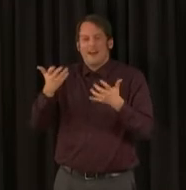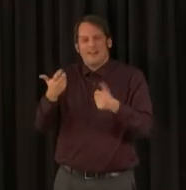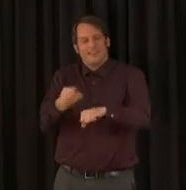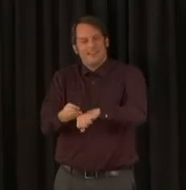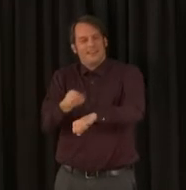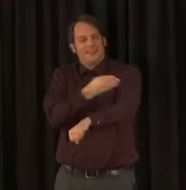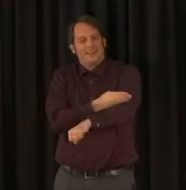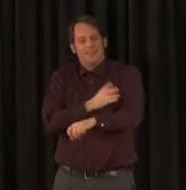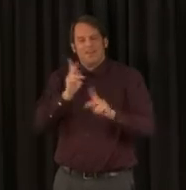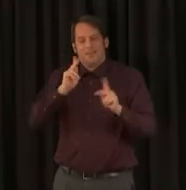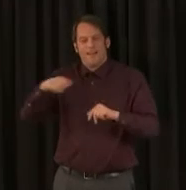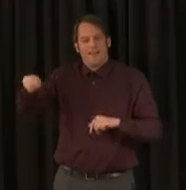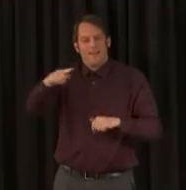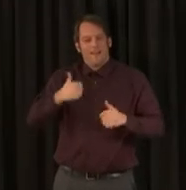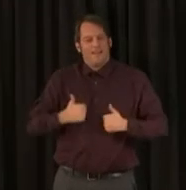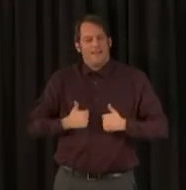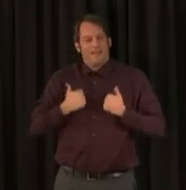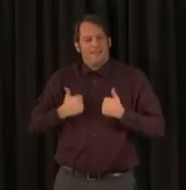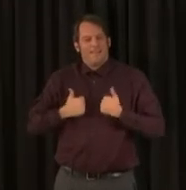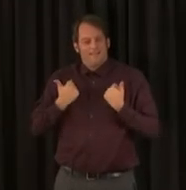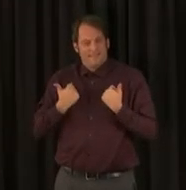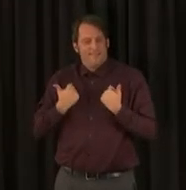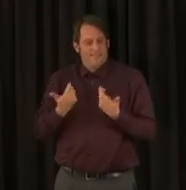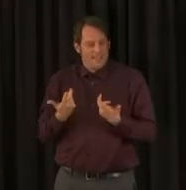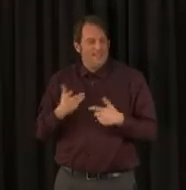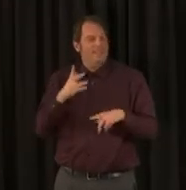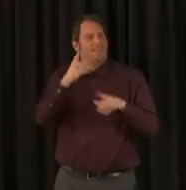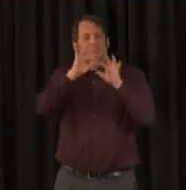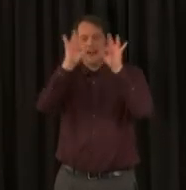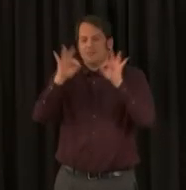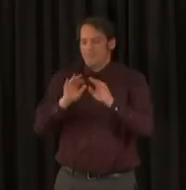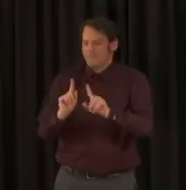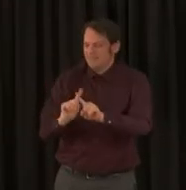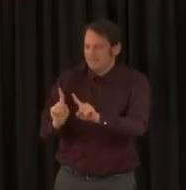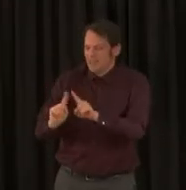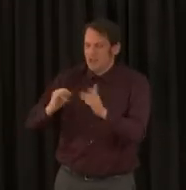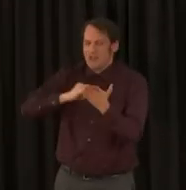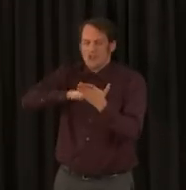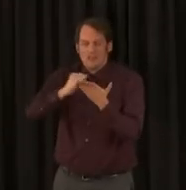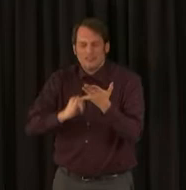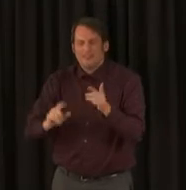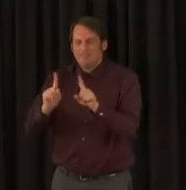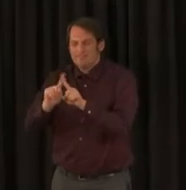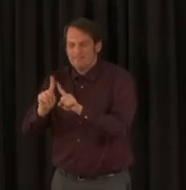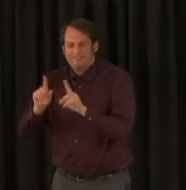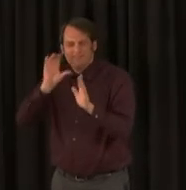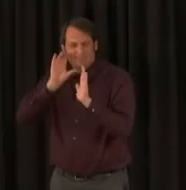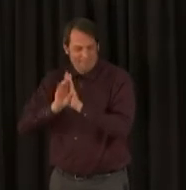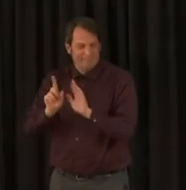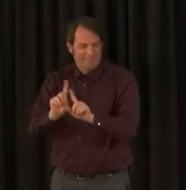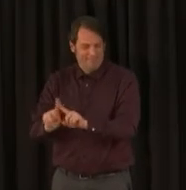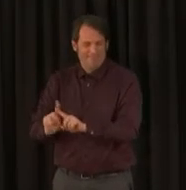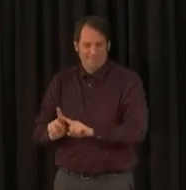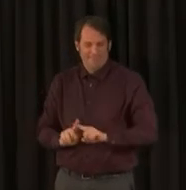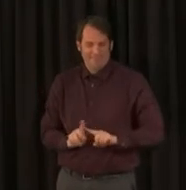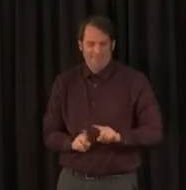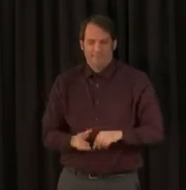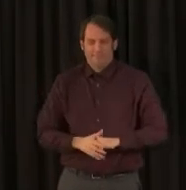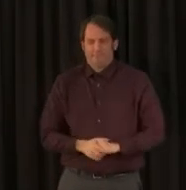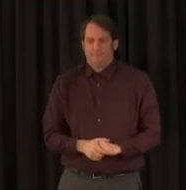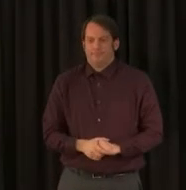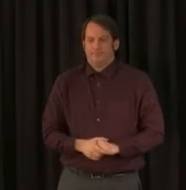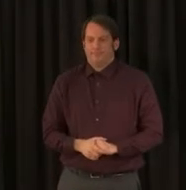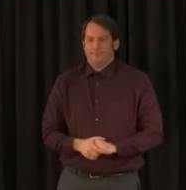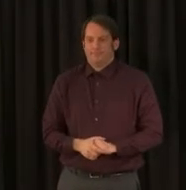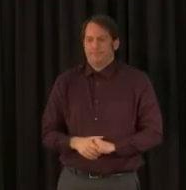do framing in all kinds of artwork, museum framing, and all sorts of framing for embassies